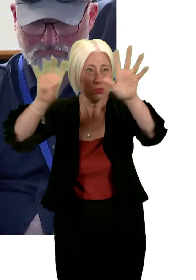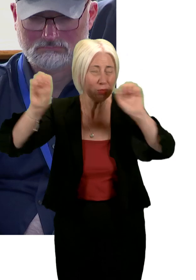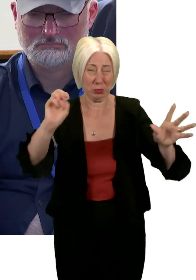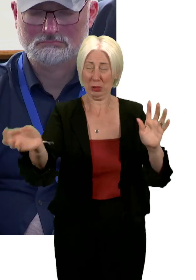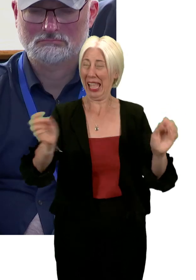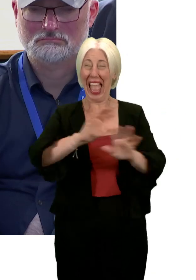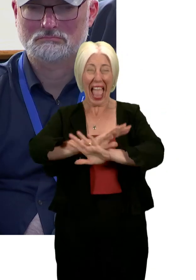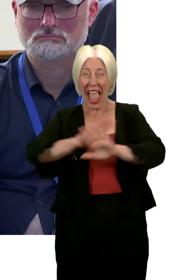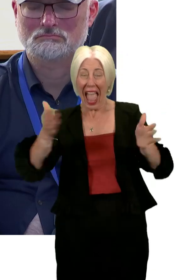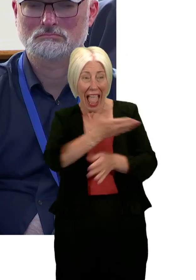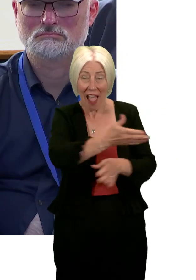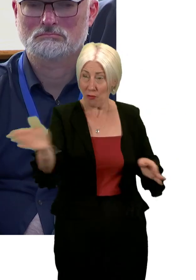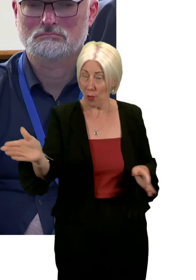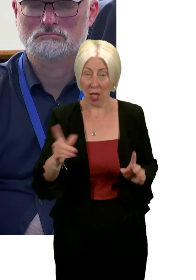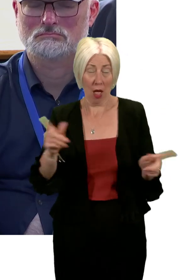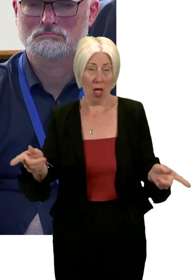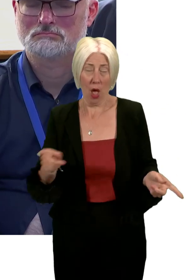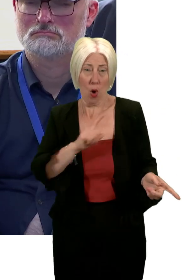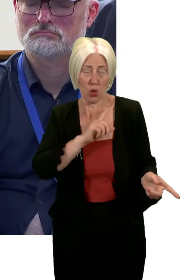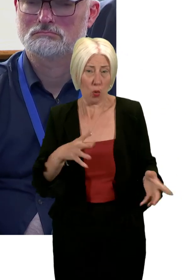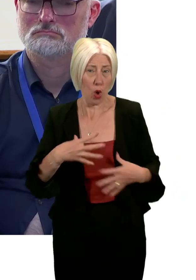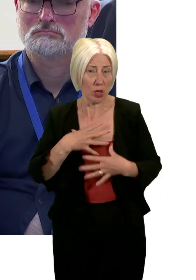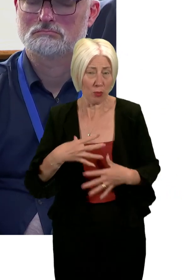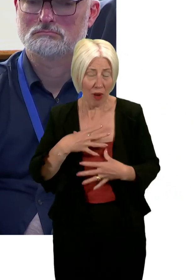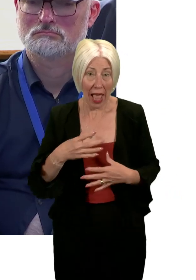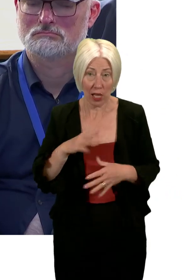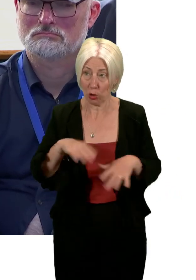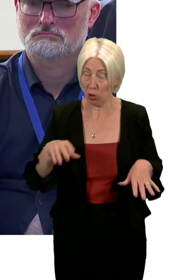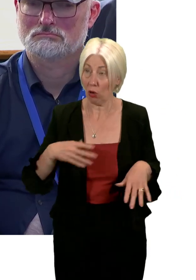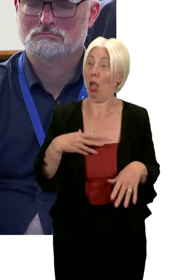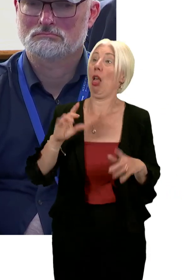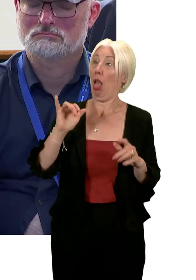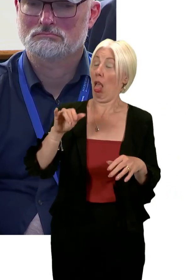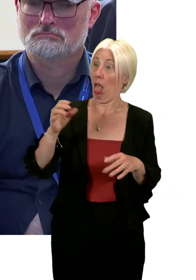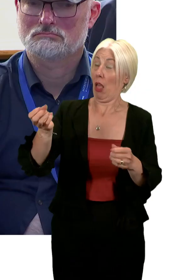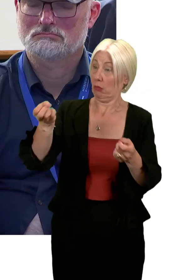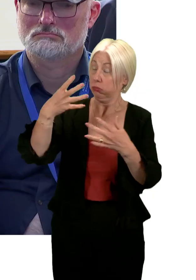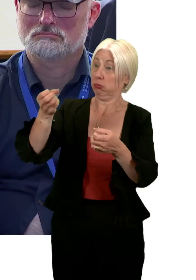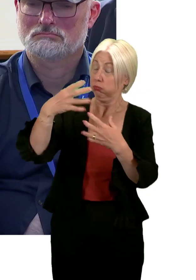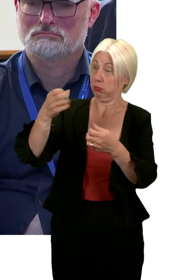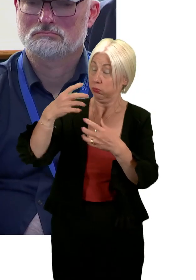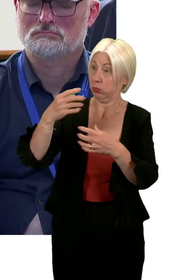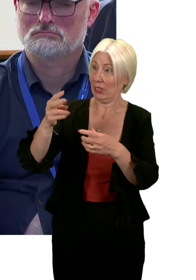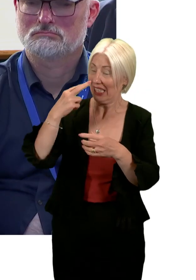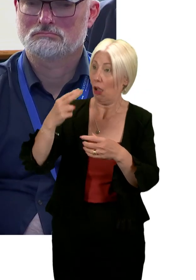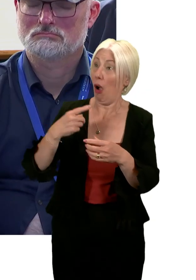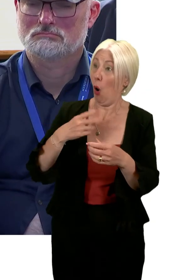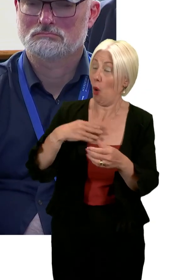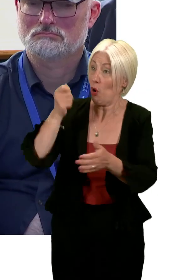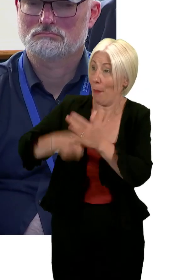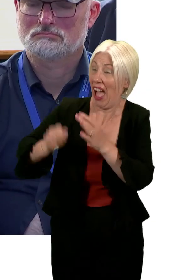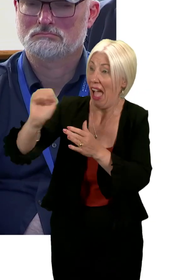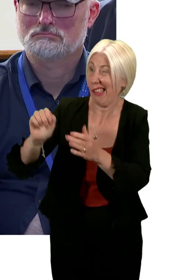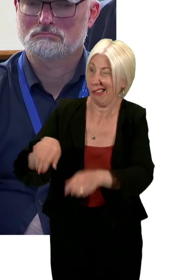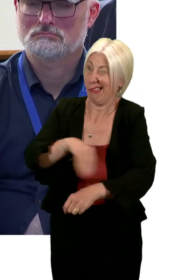Because can we not be surprised when they respond to the marketing nudges they get, and they want to buy junk food, they